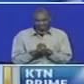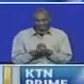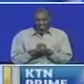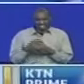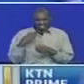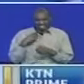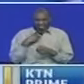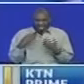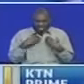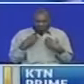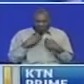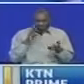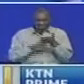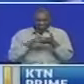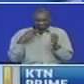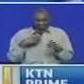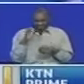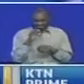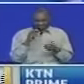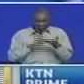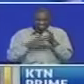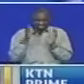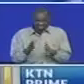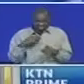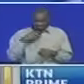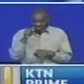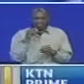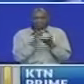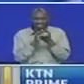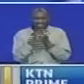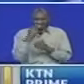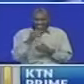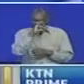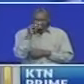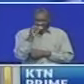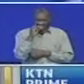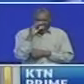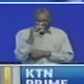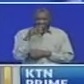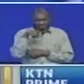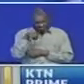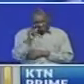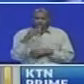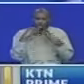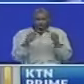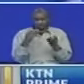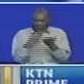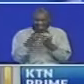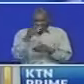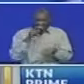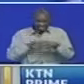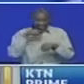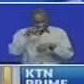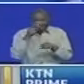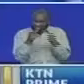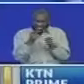sacked Chief Registrar of the Judiciary, Gladys Shollei, has maintained that the judiciary did not lose any money when she was in charge.